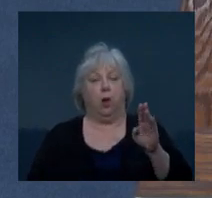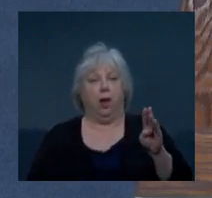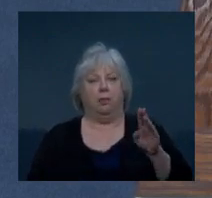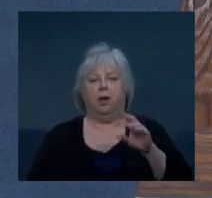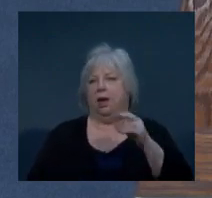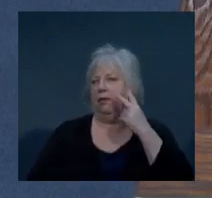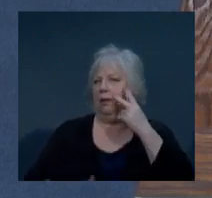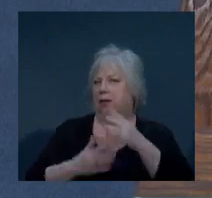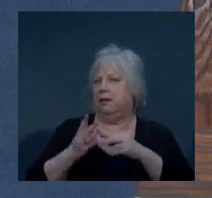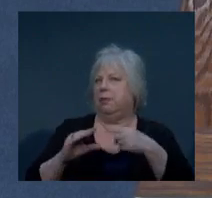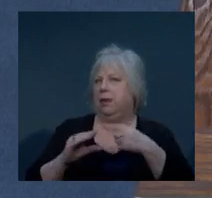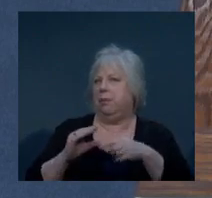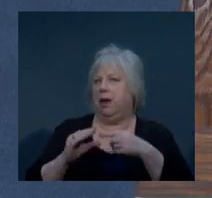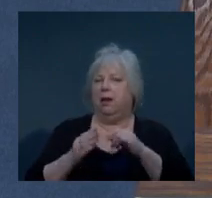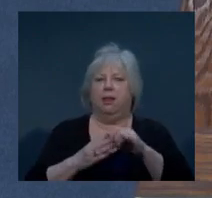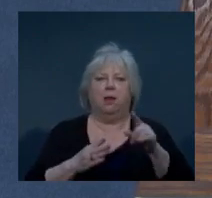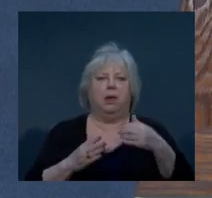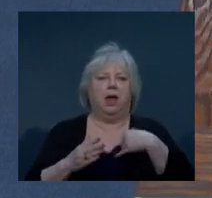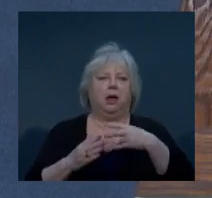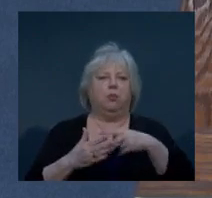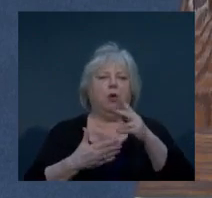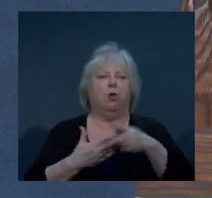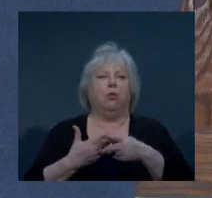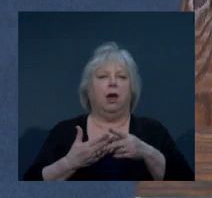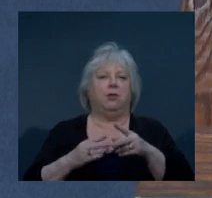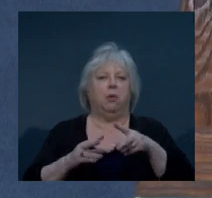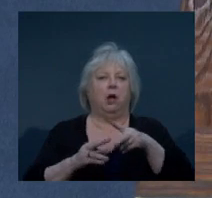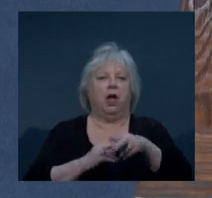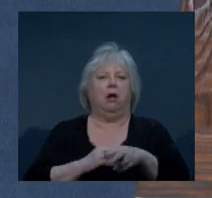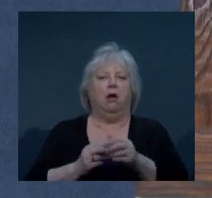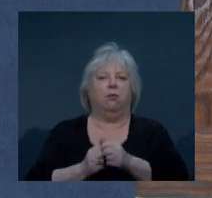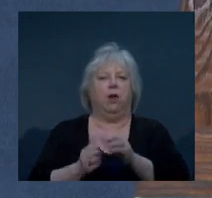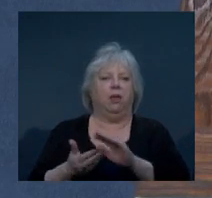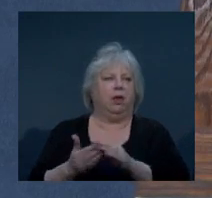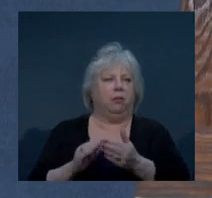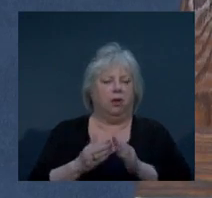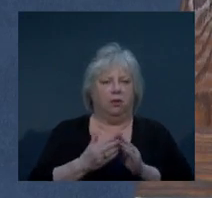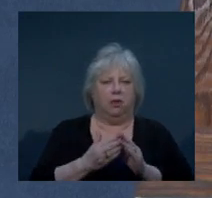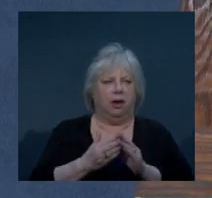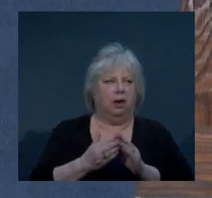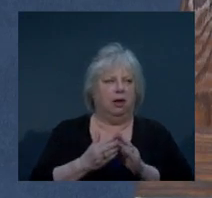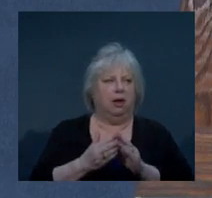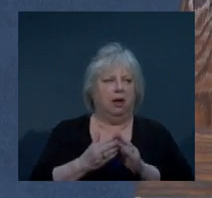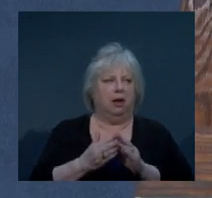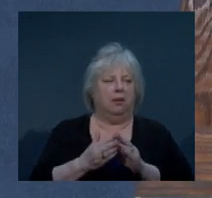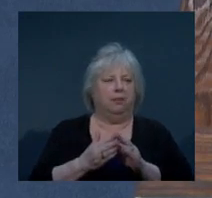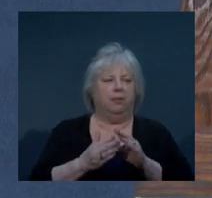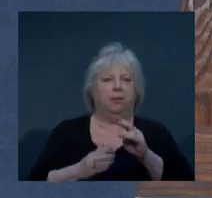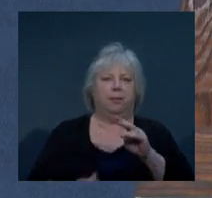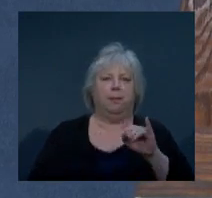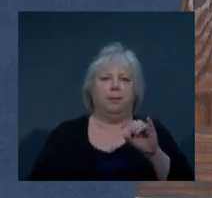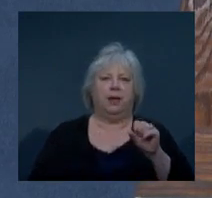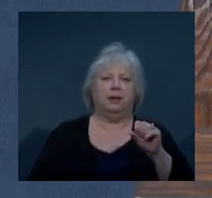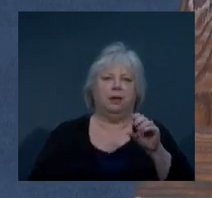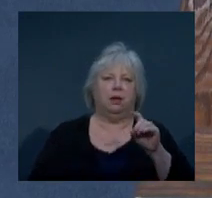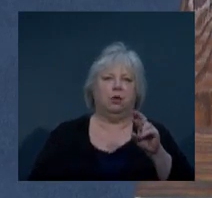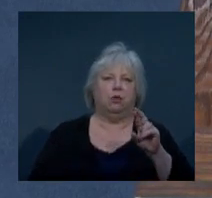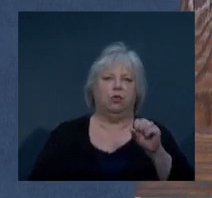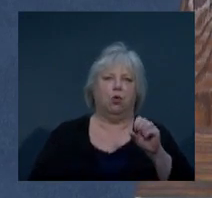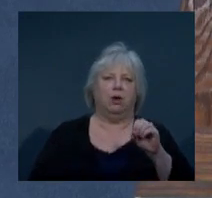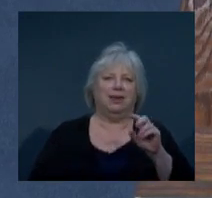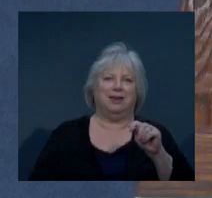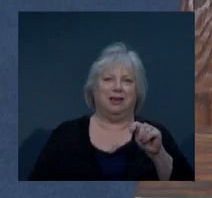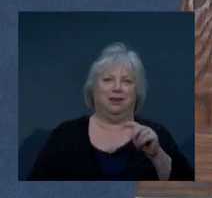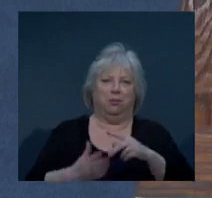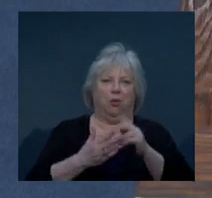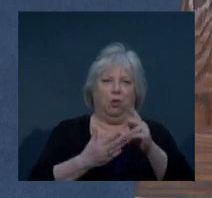seen some of those emails where there were some programs that were cut off with community and Ms. Dorsett's program, and we were told that that wasn't